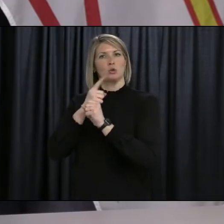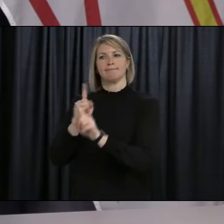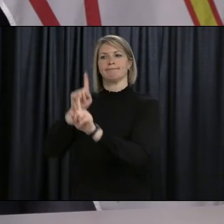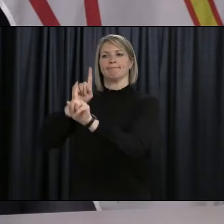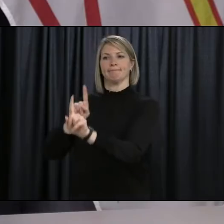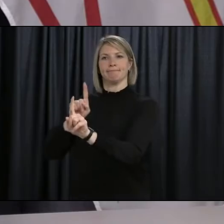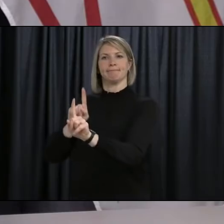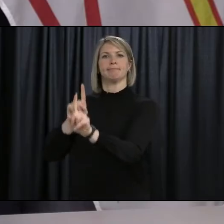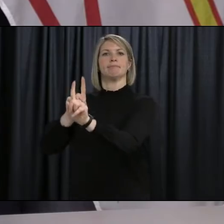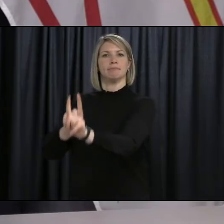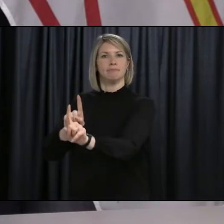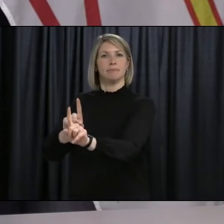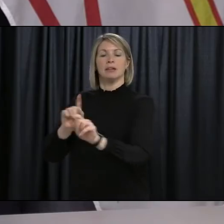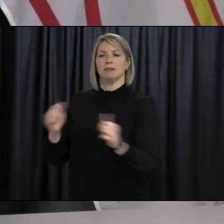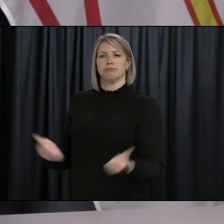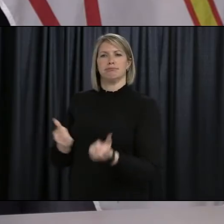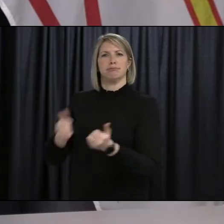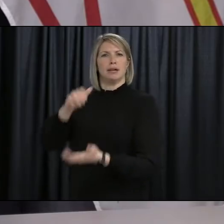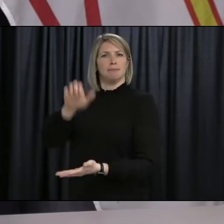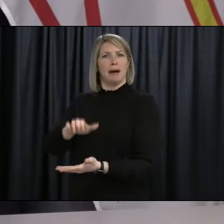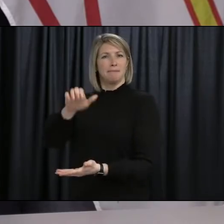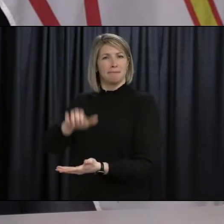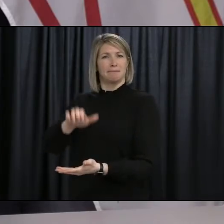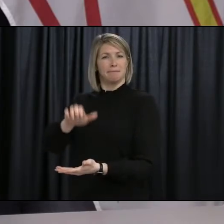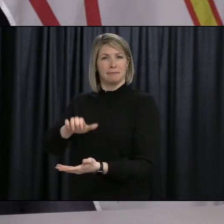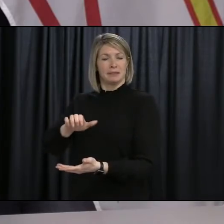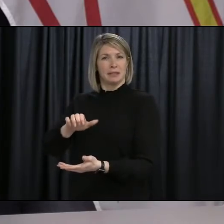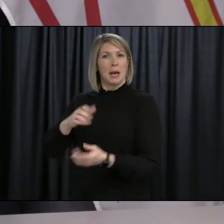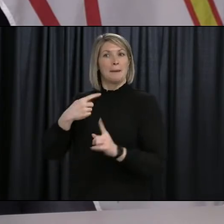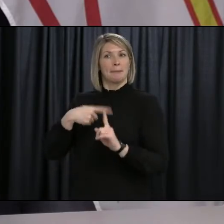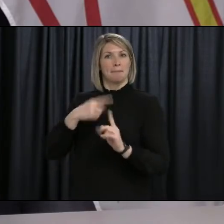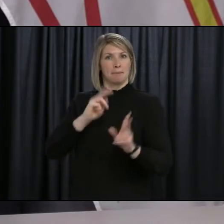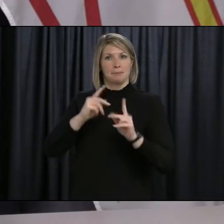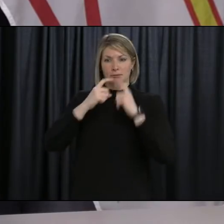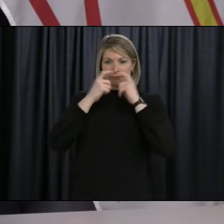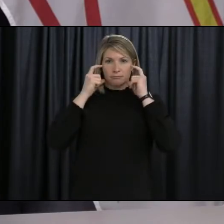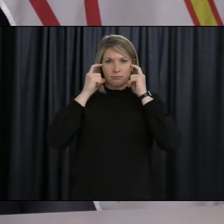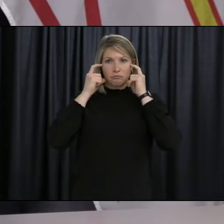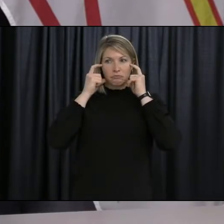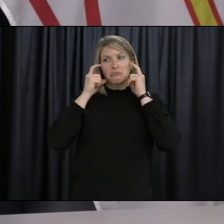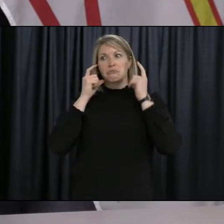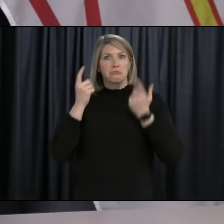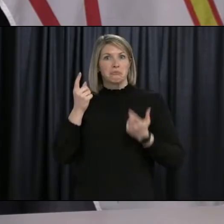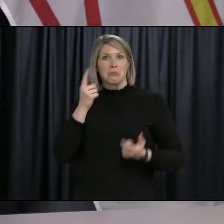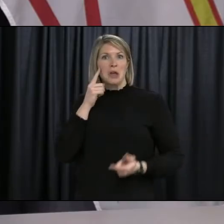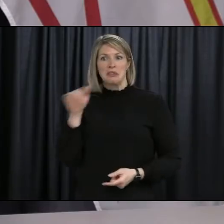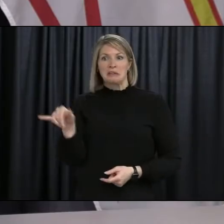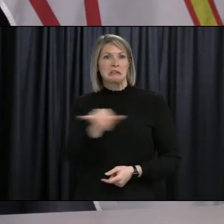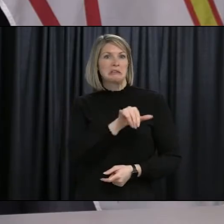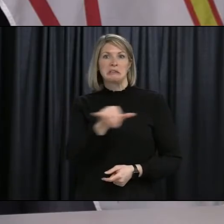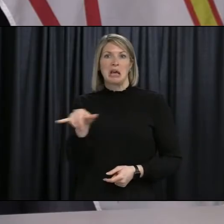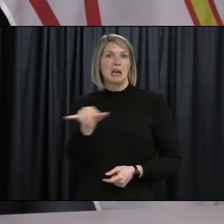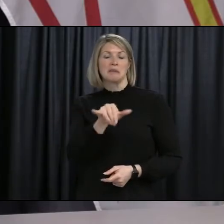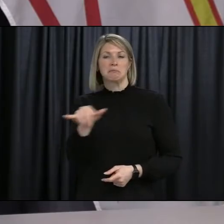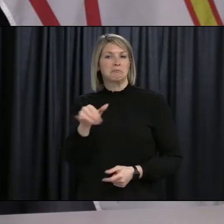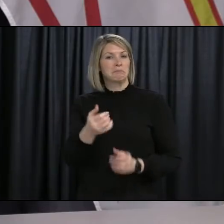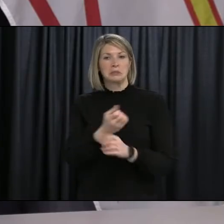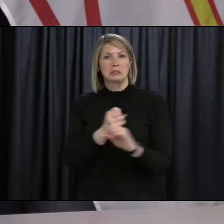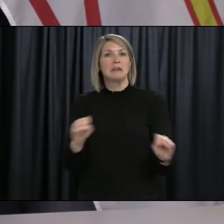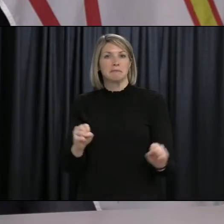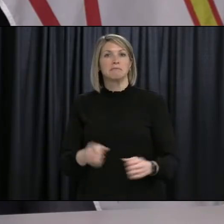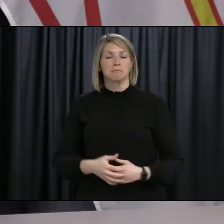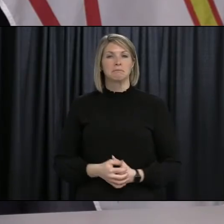and lots of hand sanitizer around, and that people are wearing their masks, I think you know, you're not looking at any higher a risk in that